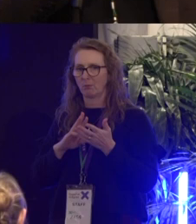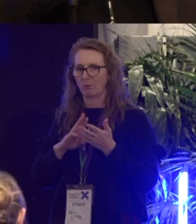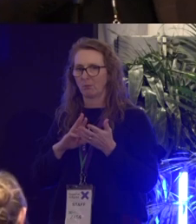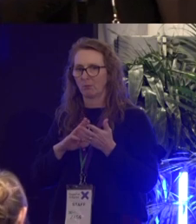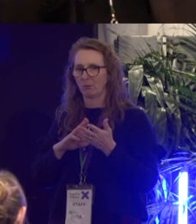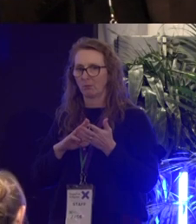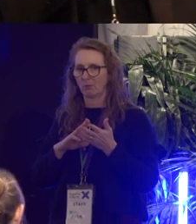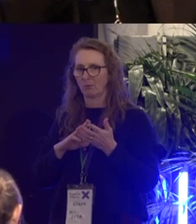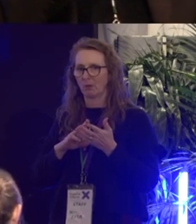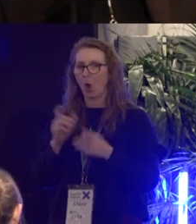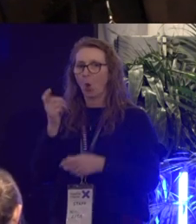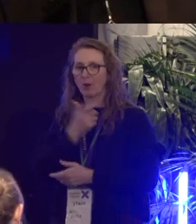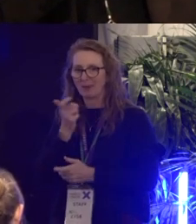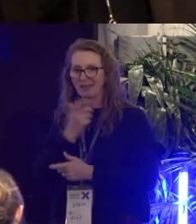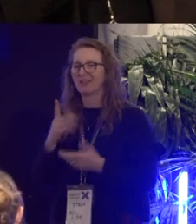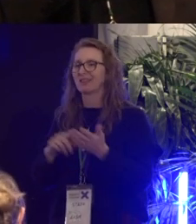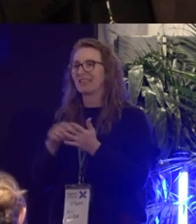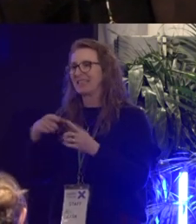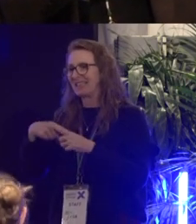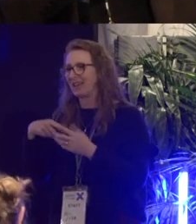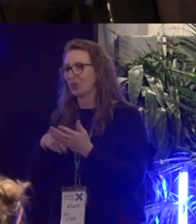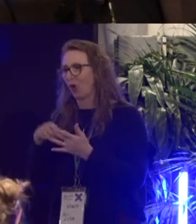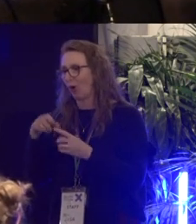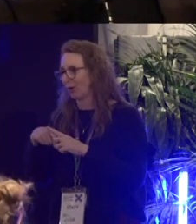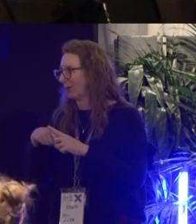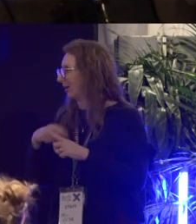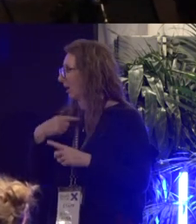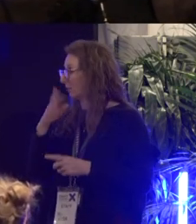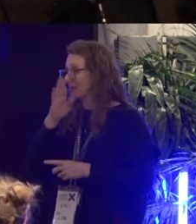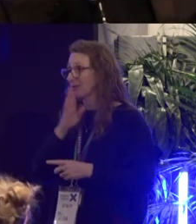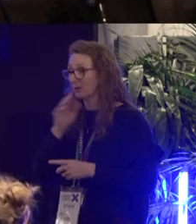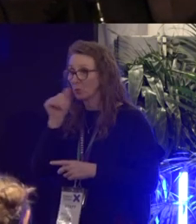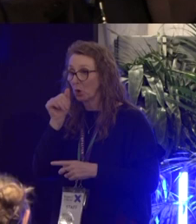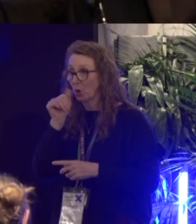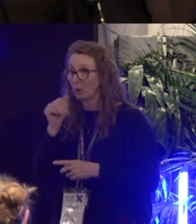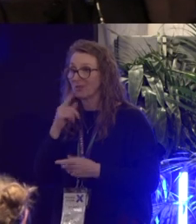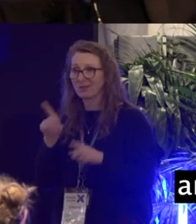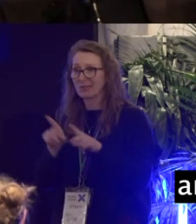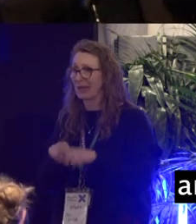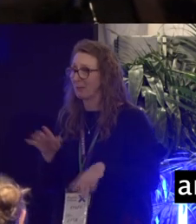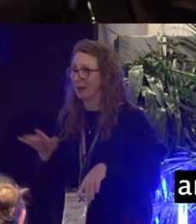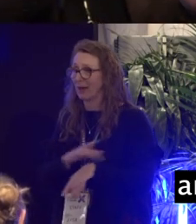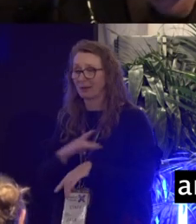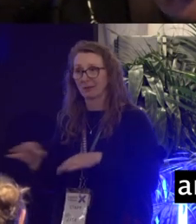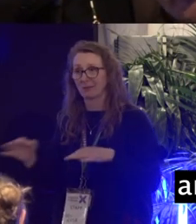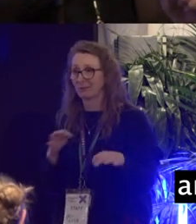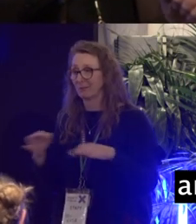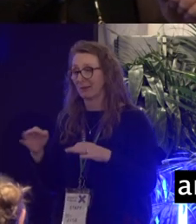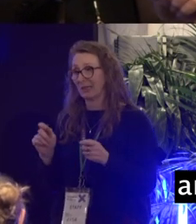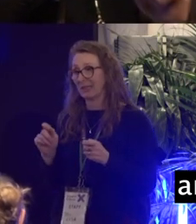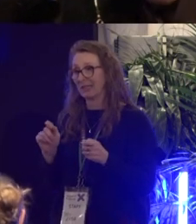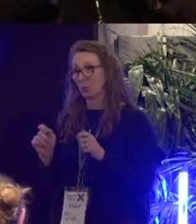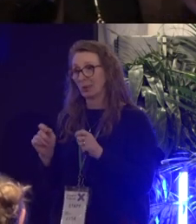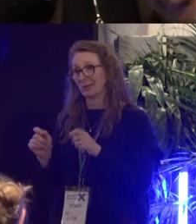see Stuart Lee every time he plays anywhere. And I'm very sad to know that he does the same act every night and he tweaks it a tiny bit for the